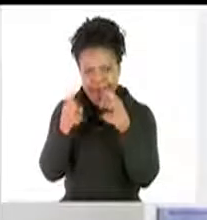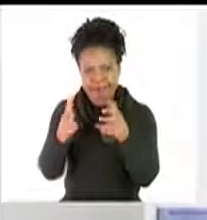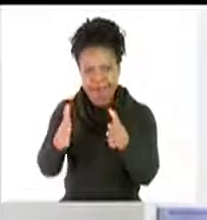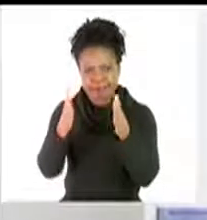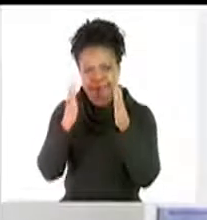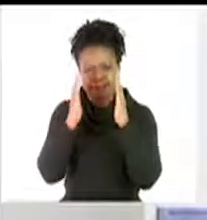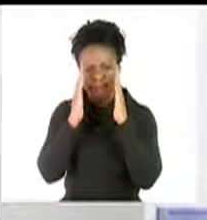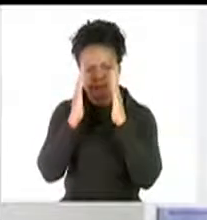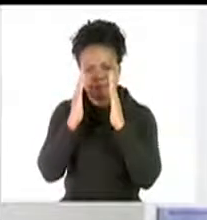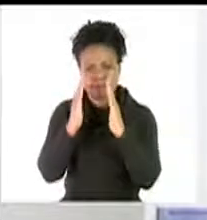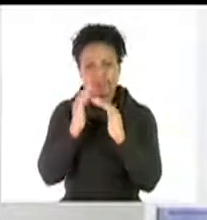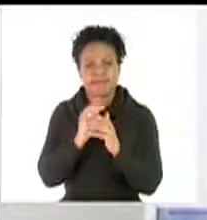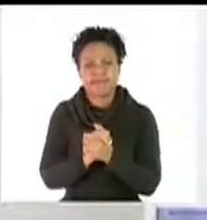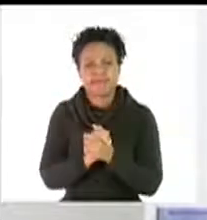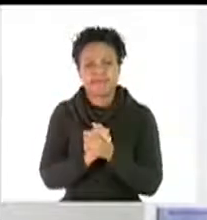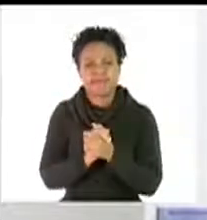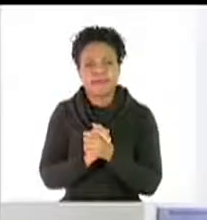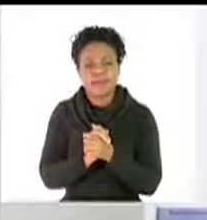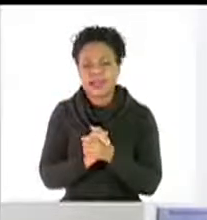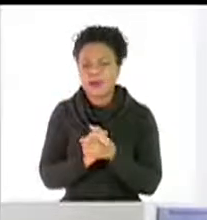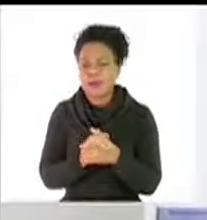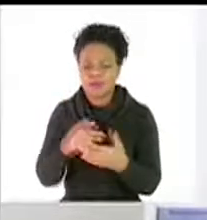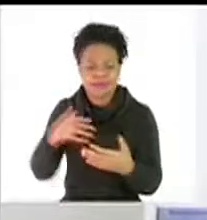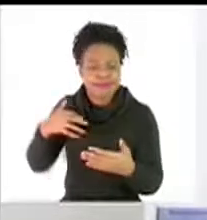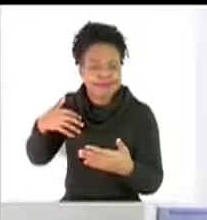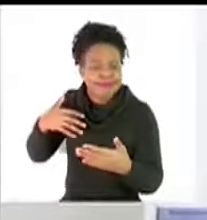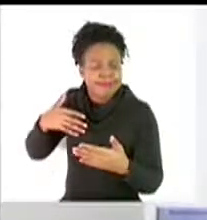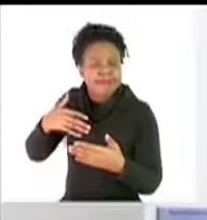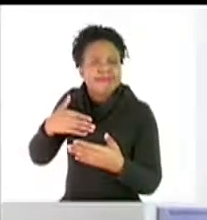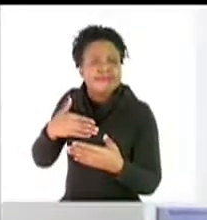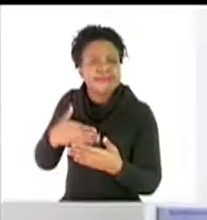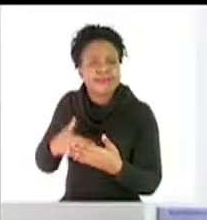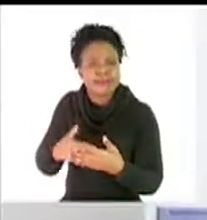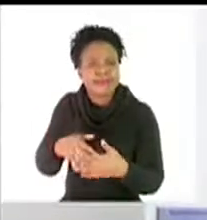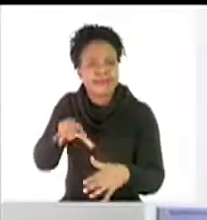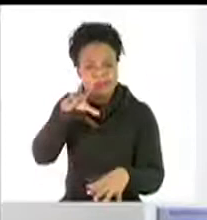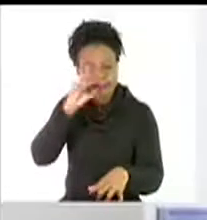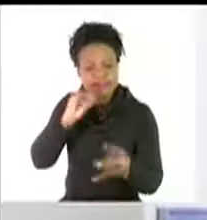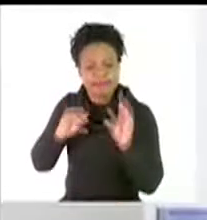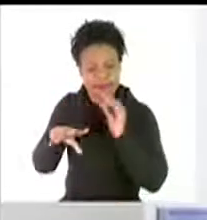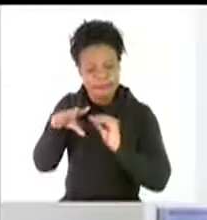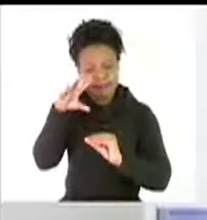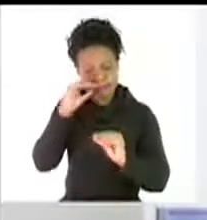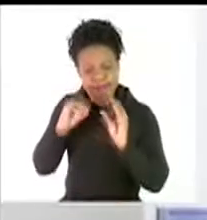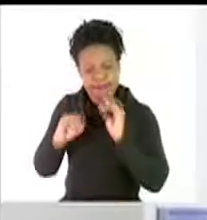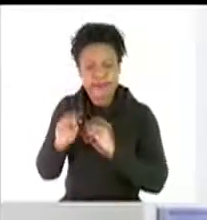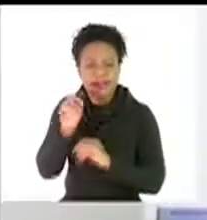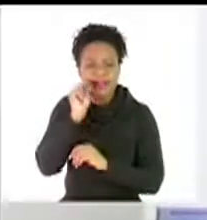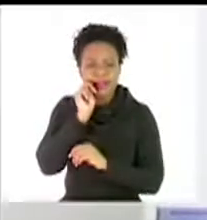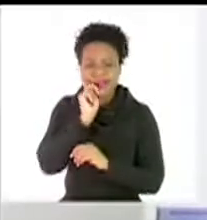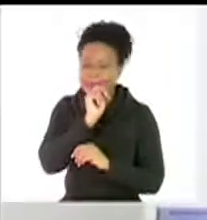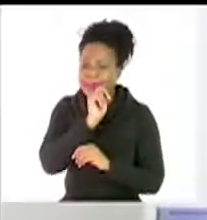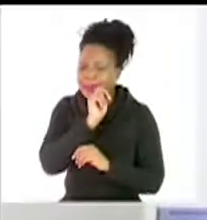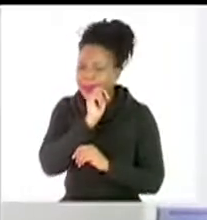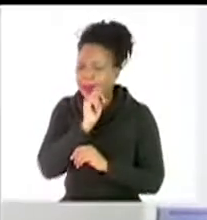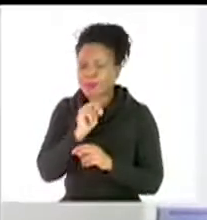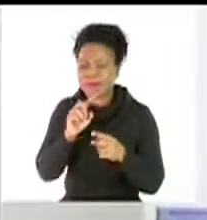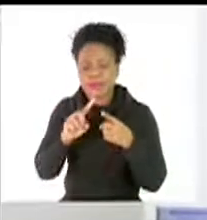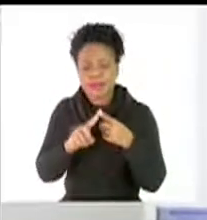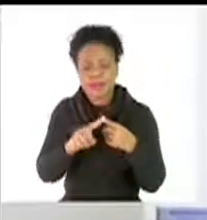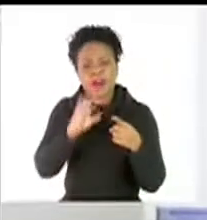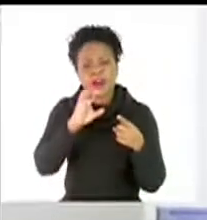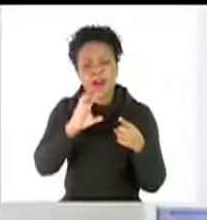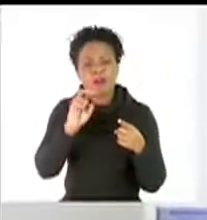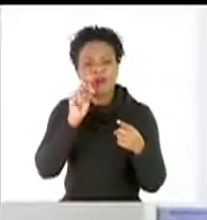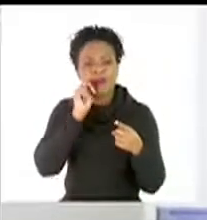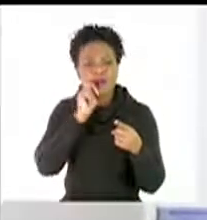long way doing these nouns. Like I said, we did proper nouns, we did abstract nouns. Today we're